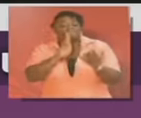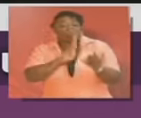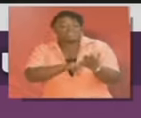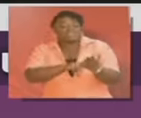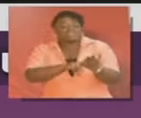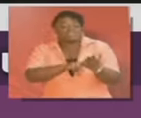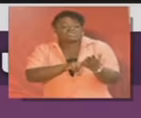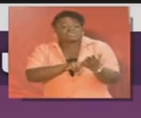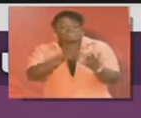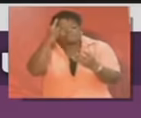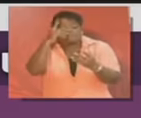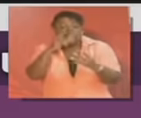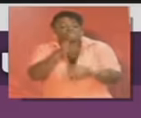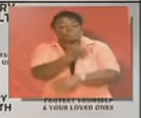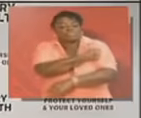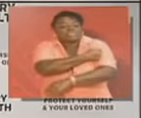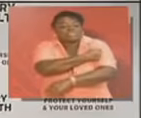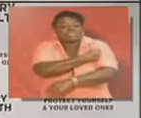vaccine?